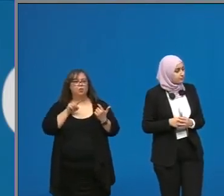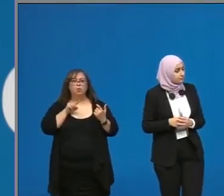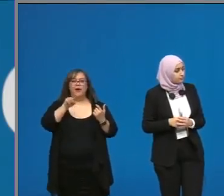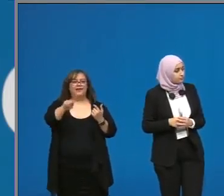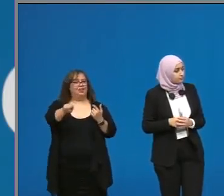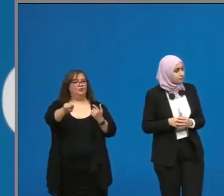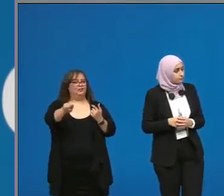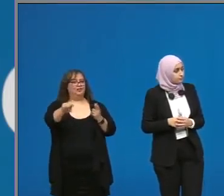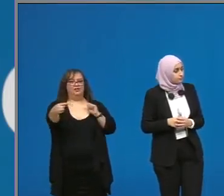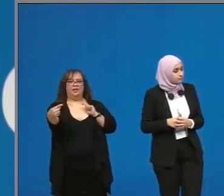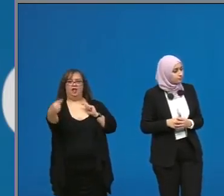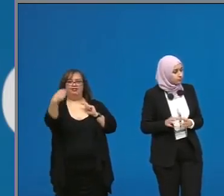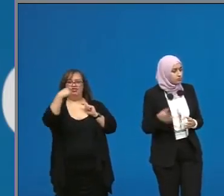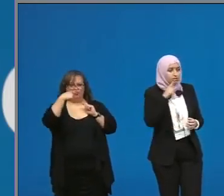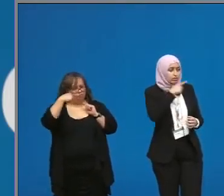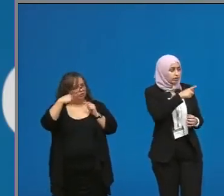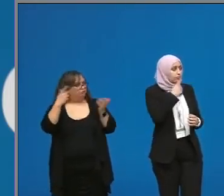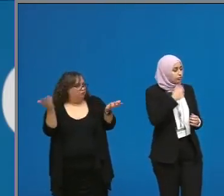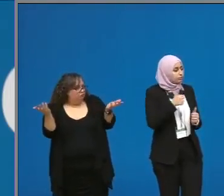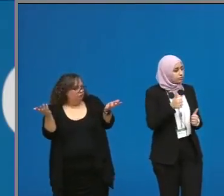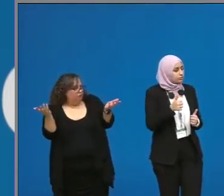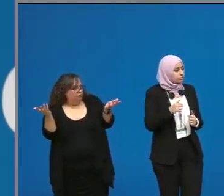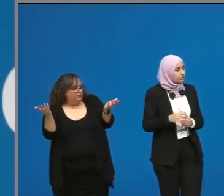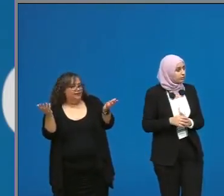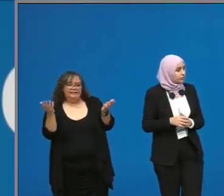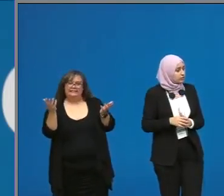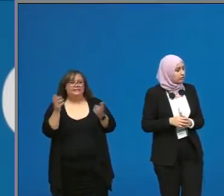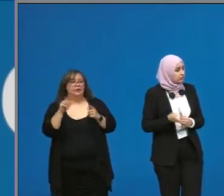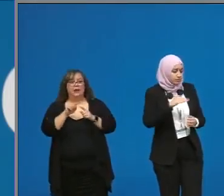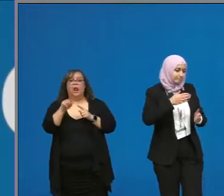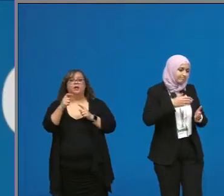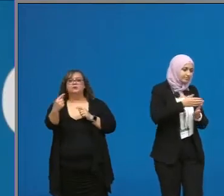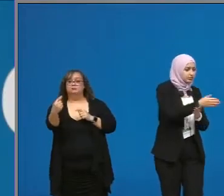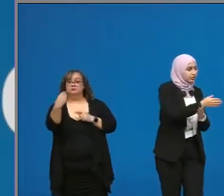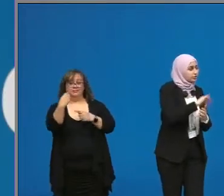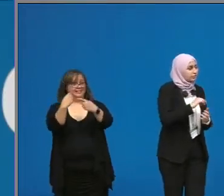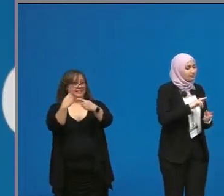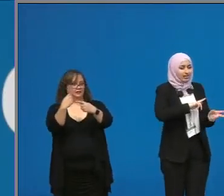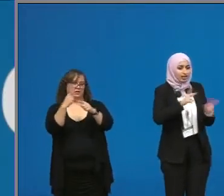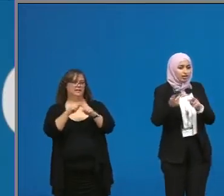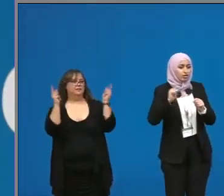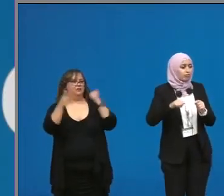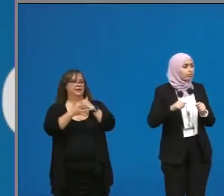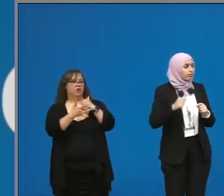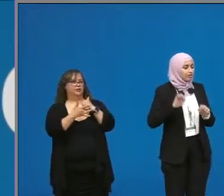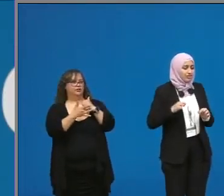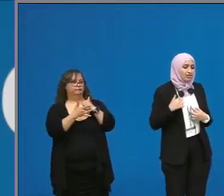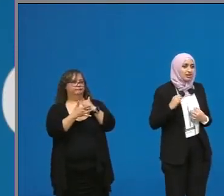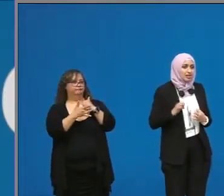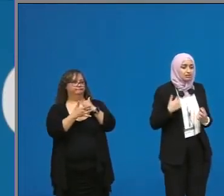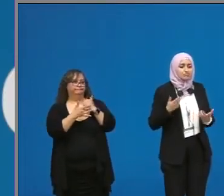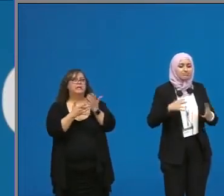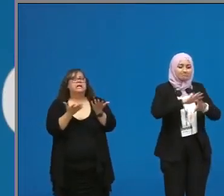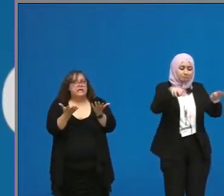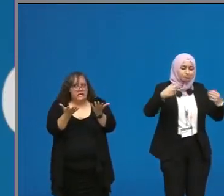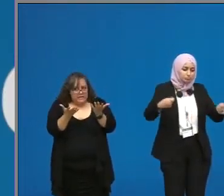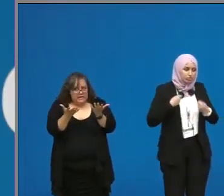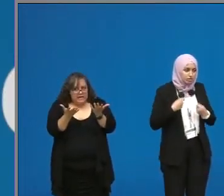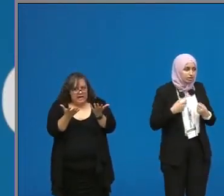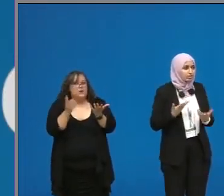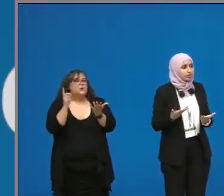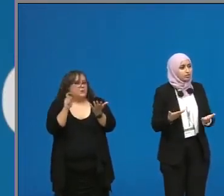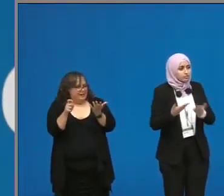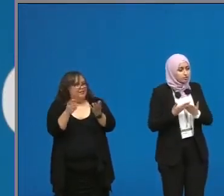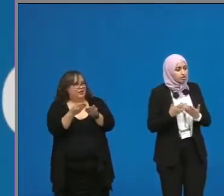direction? That's true, but the other direction is a different technology, and we need resources for that.